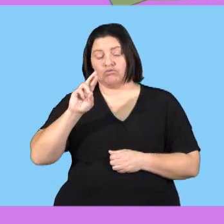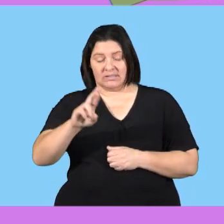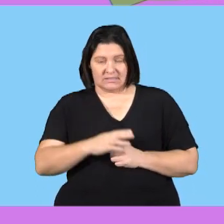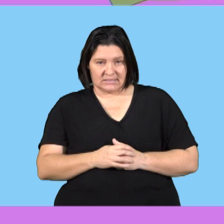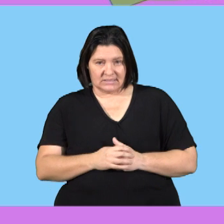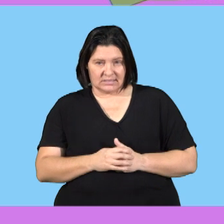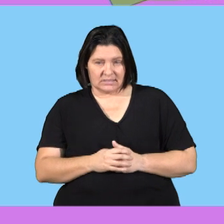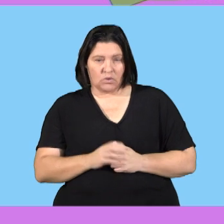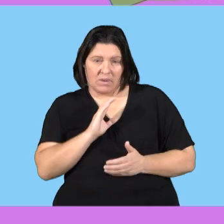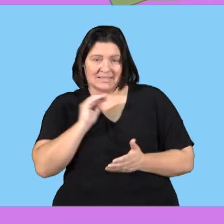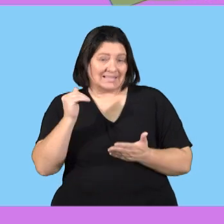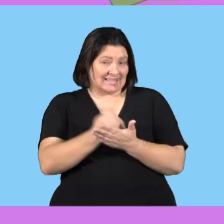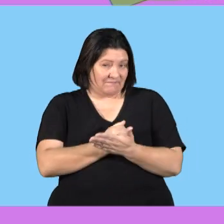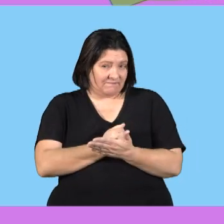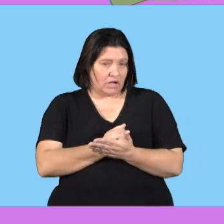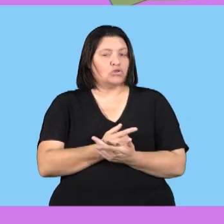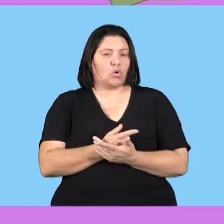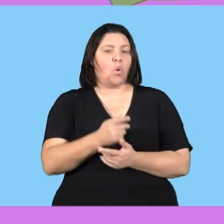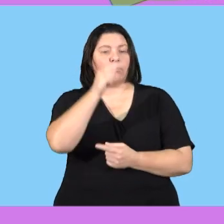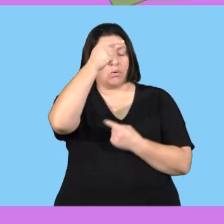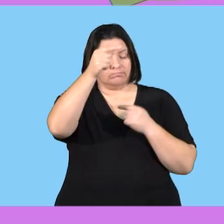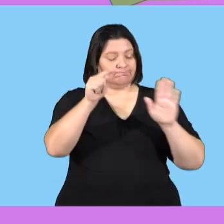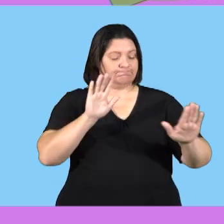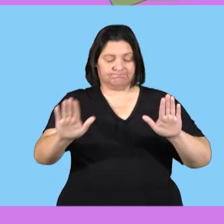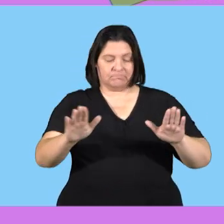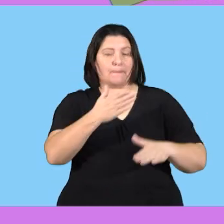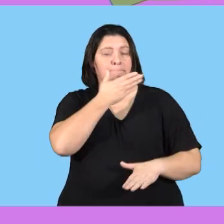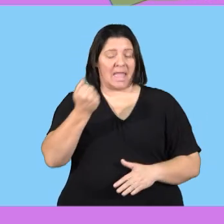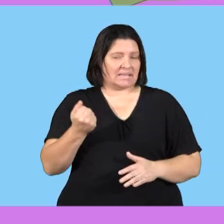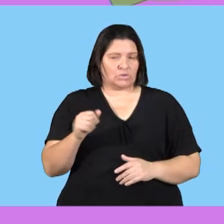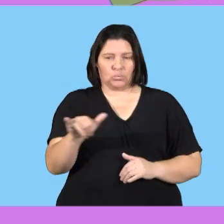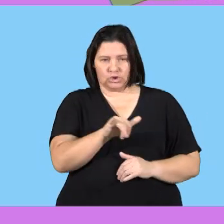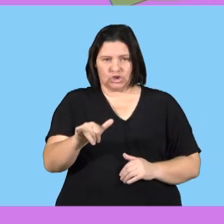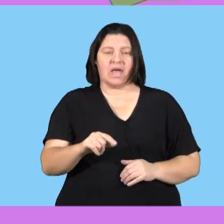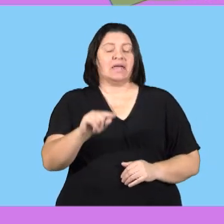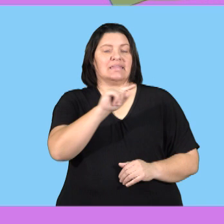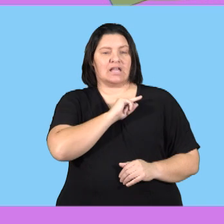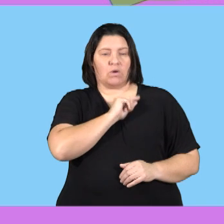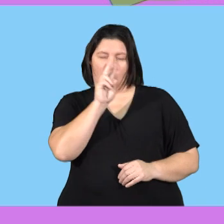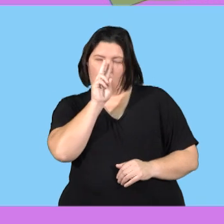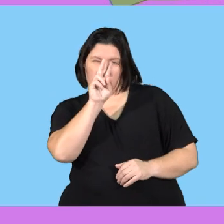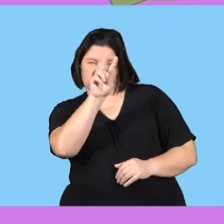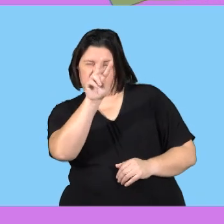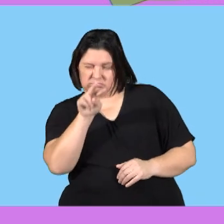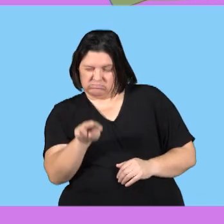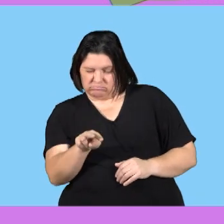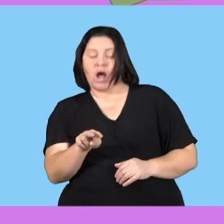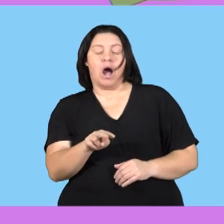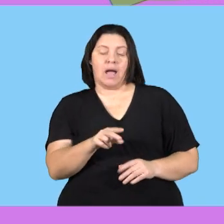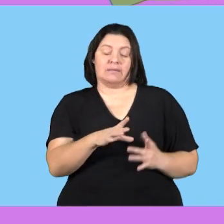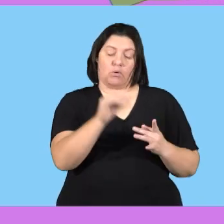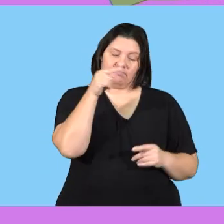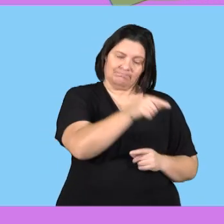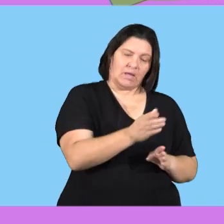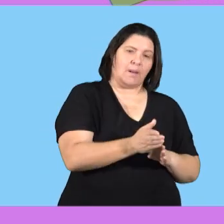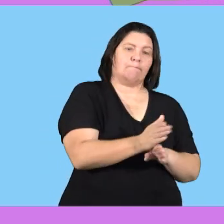210. Remember, we must say here, we must conclude which one will be best for Jaden to use. So therefore, looking at this,